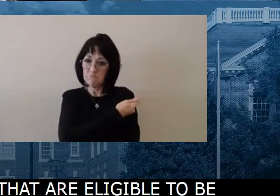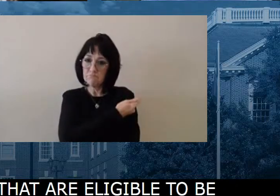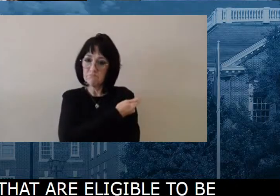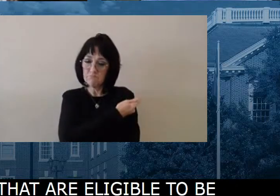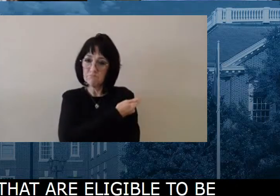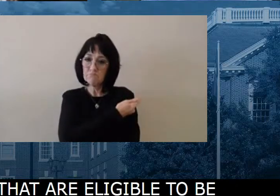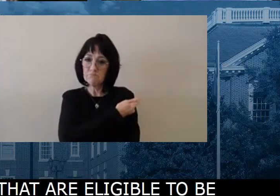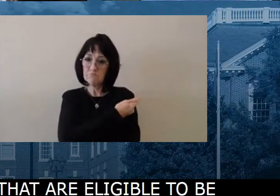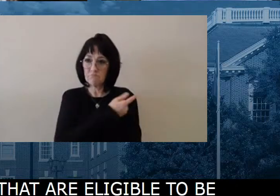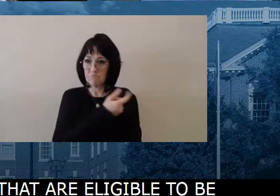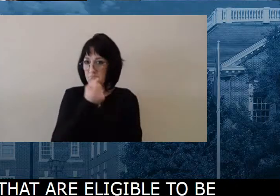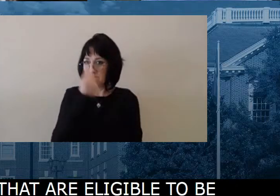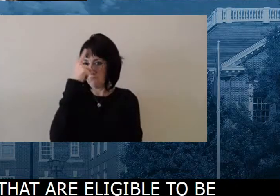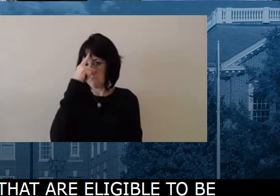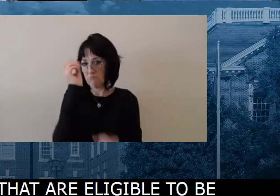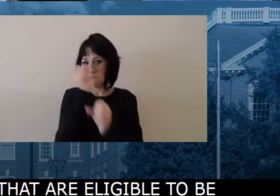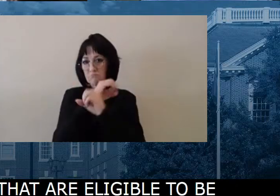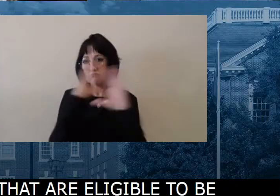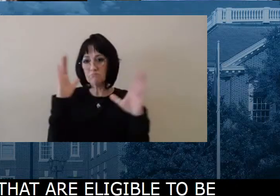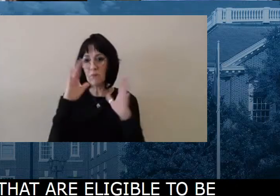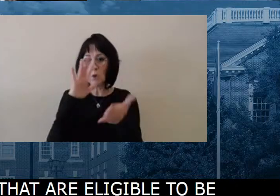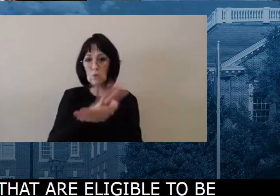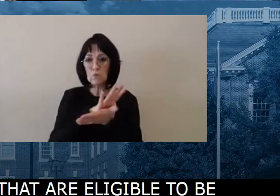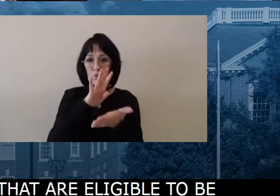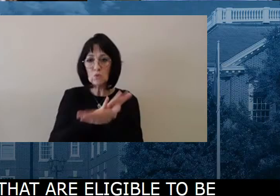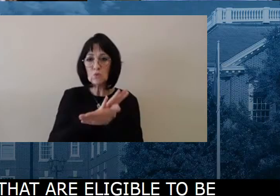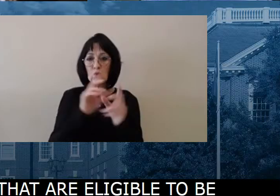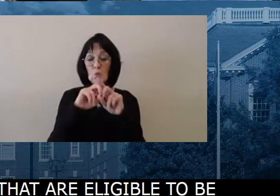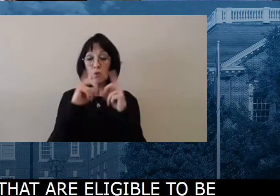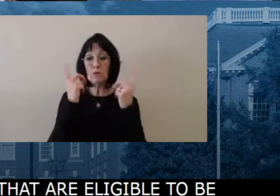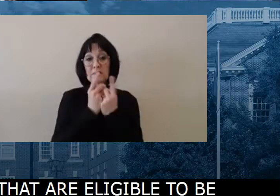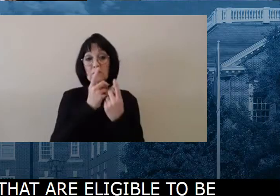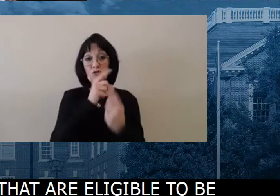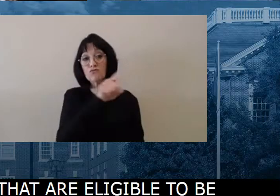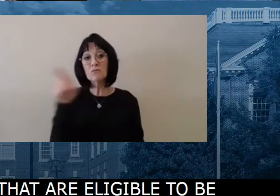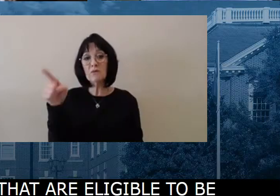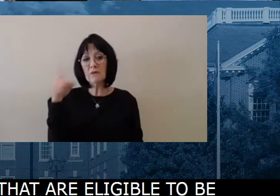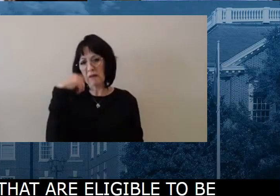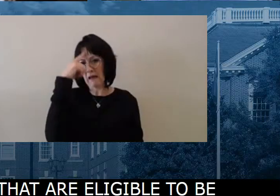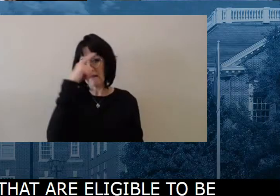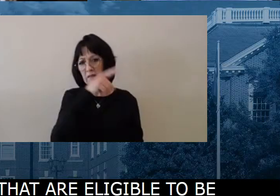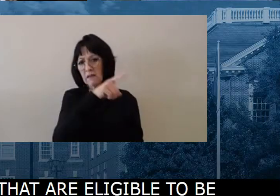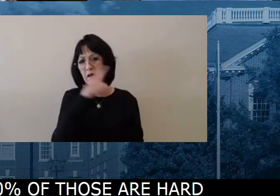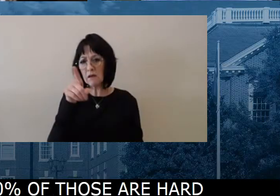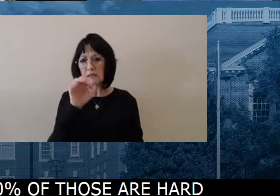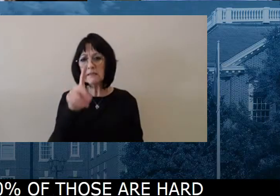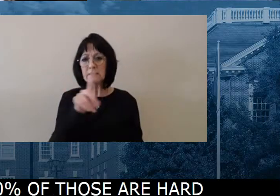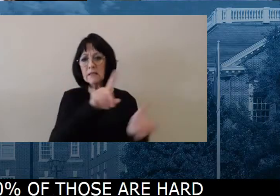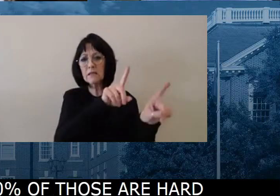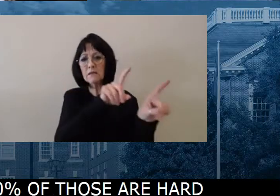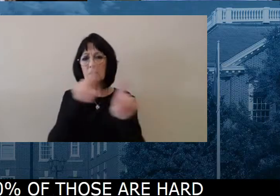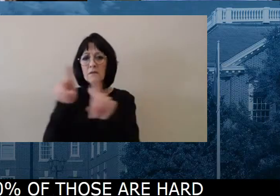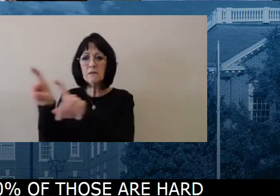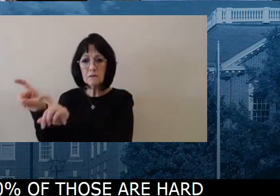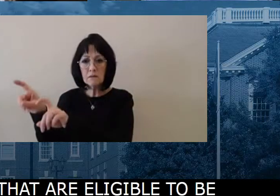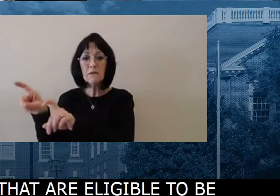our school district, a poll they did, as low as 50% wanted to get vaccinated, as high